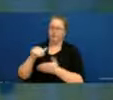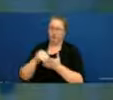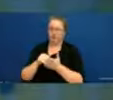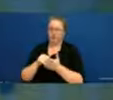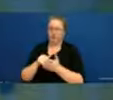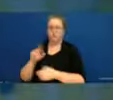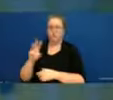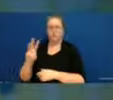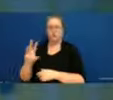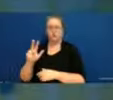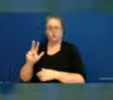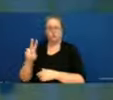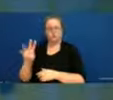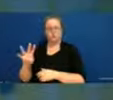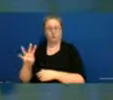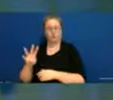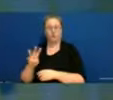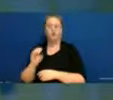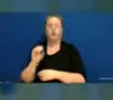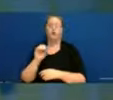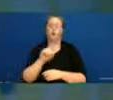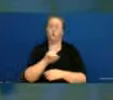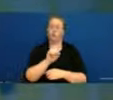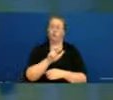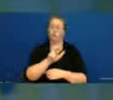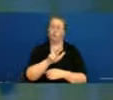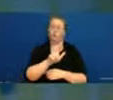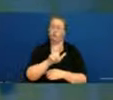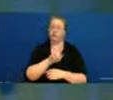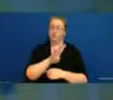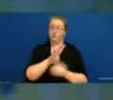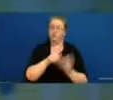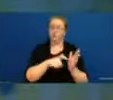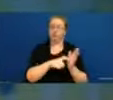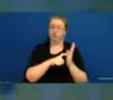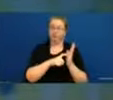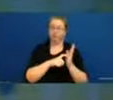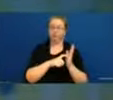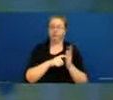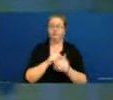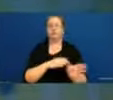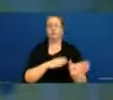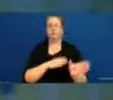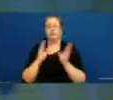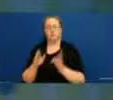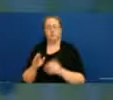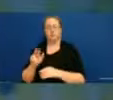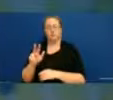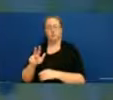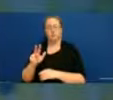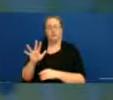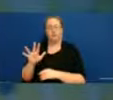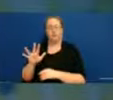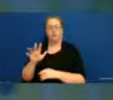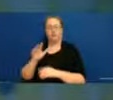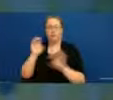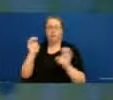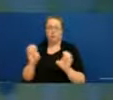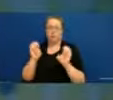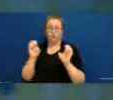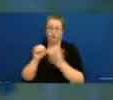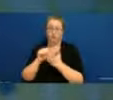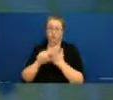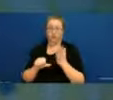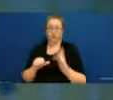and non-urgent scheduled surgeries, so they're sometimes called elective surgeries, and 35,556 were unscheduled